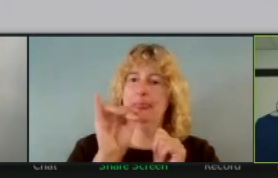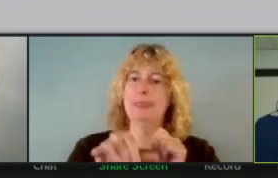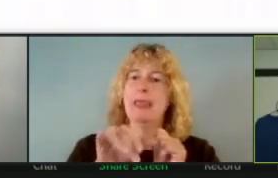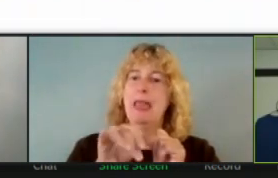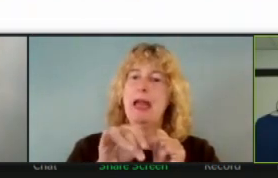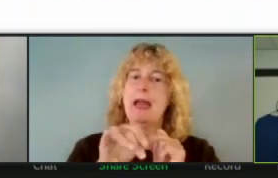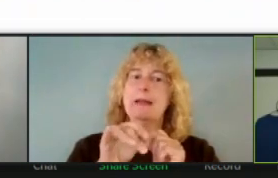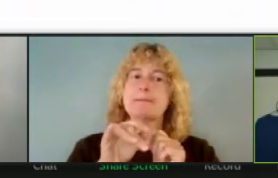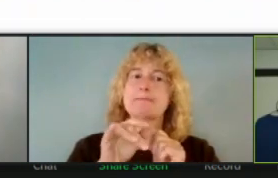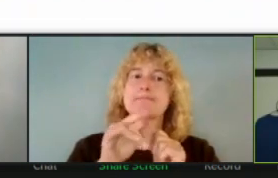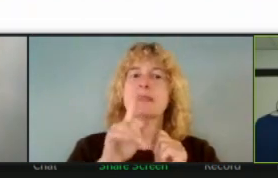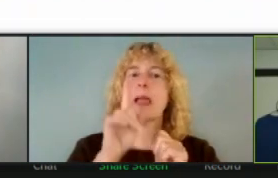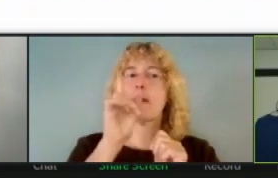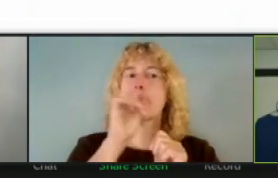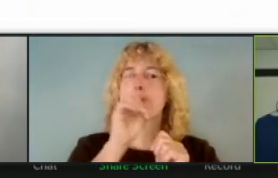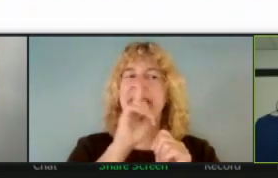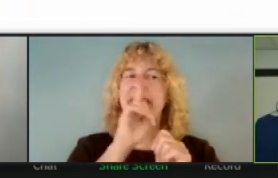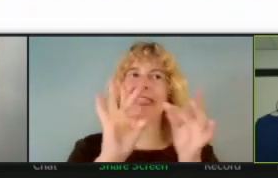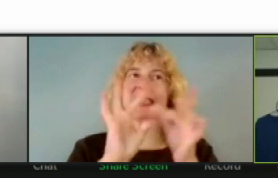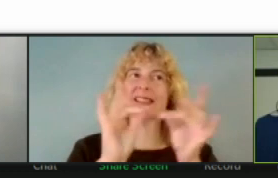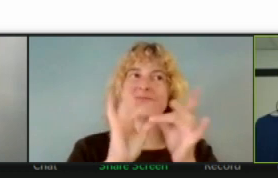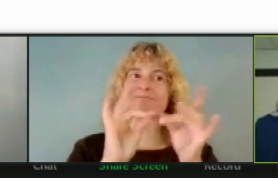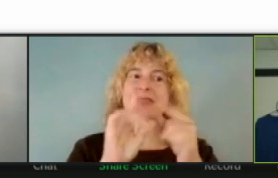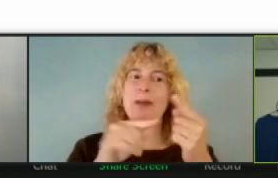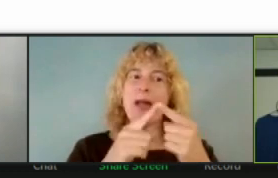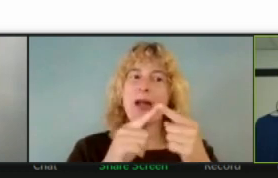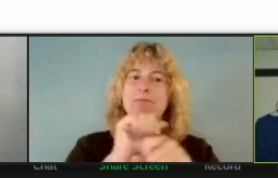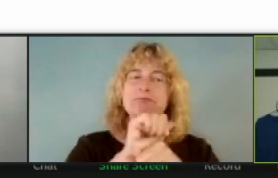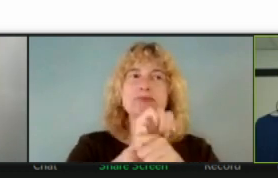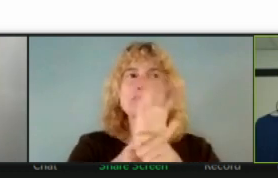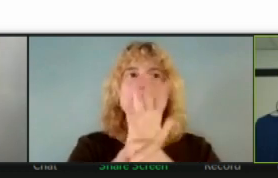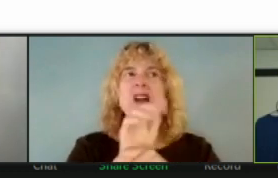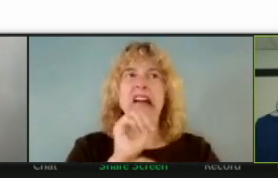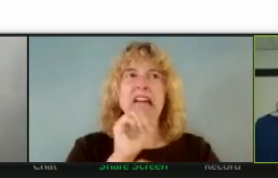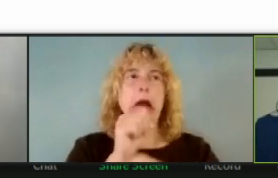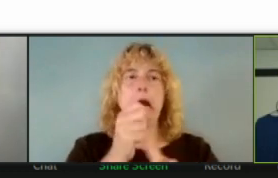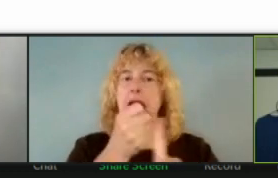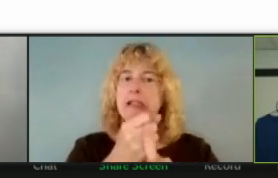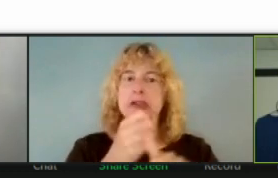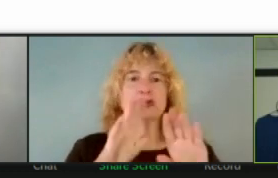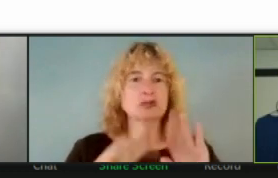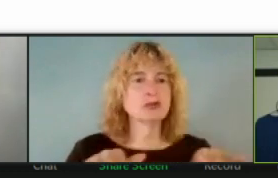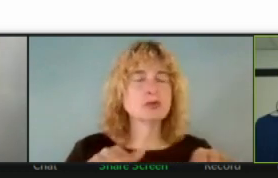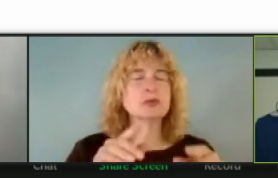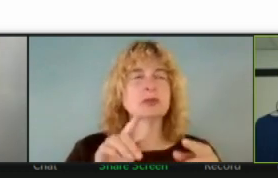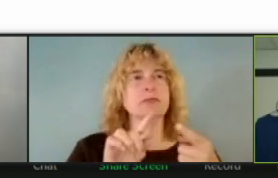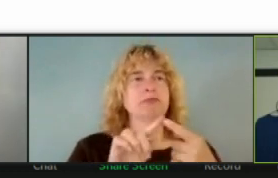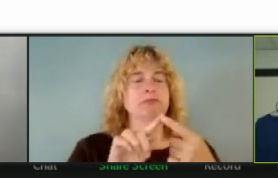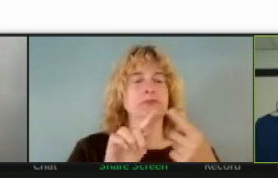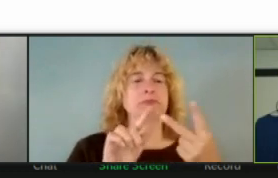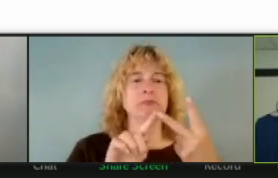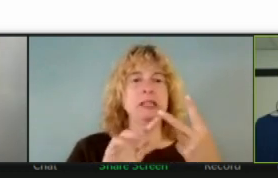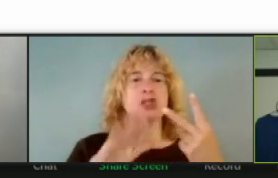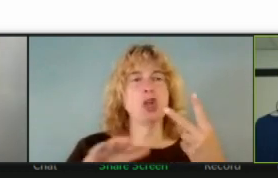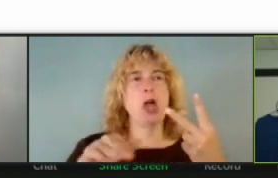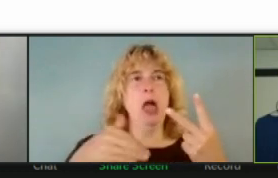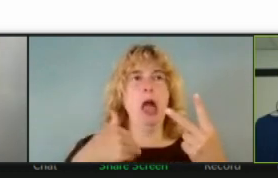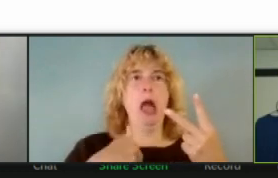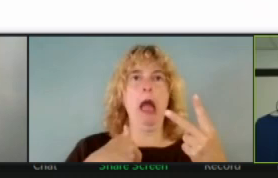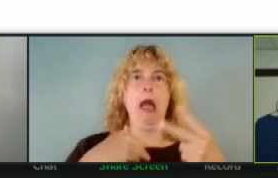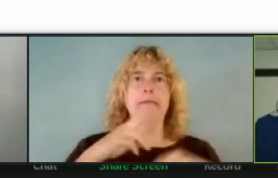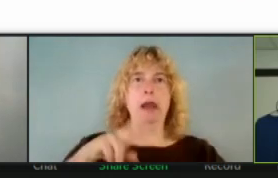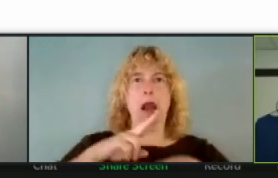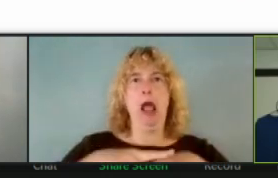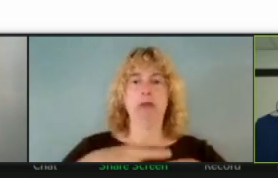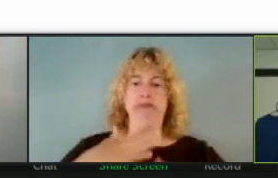sort of myths that COVID-19 doesn't infect children, that somehow children are magically immune,